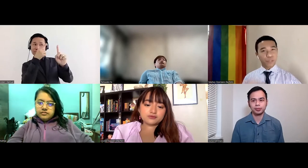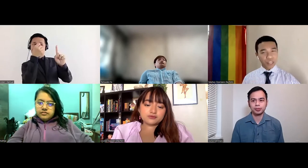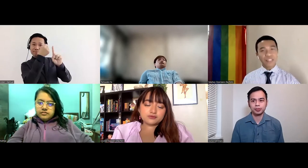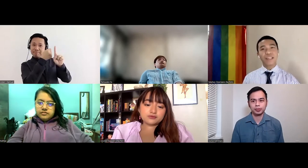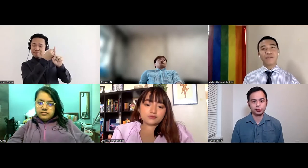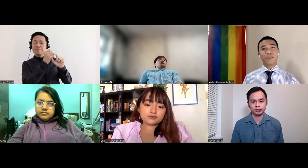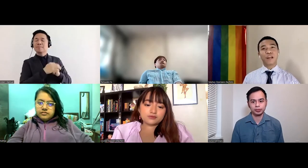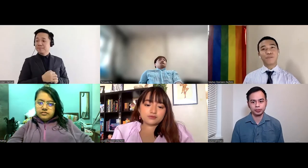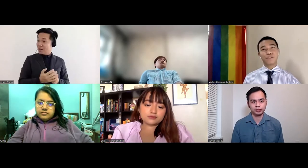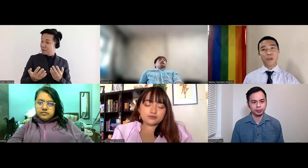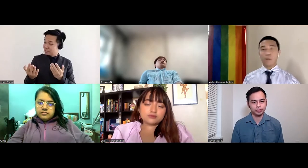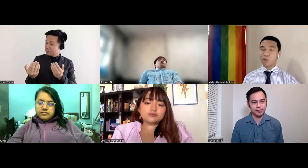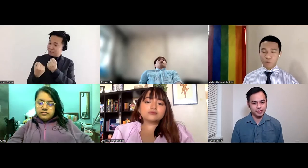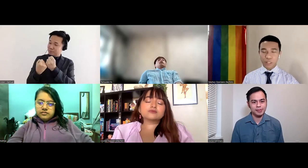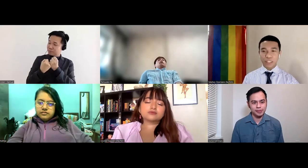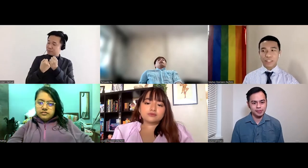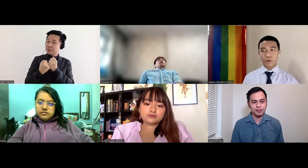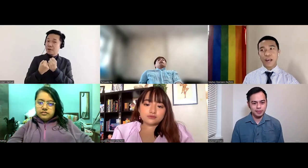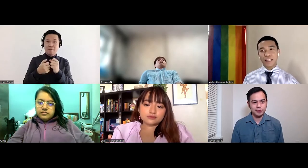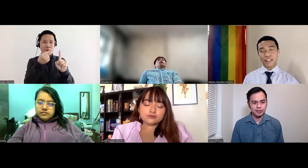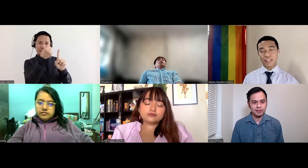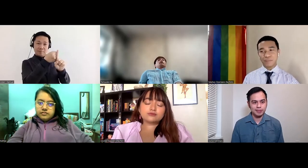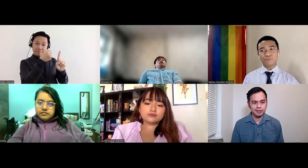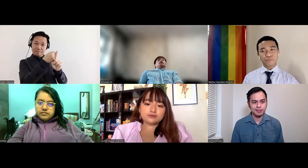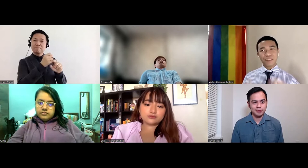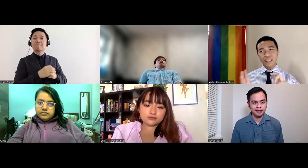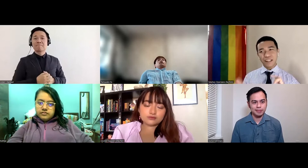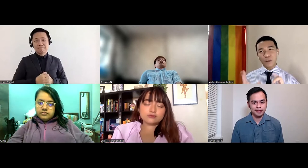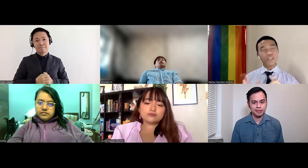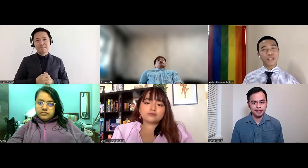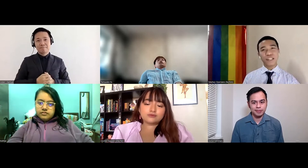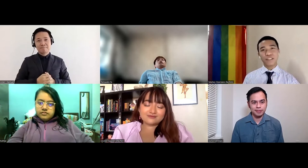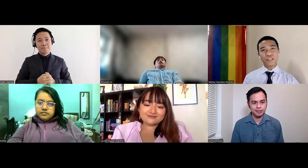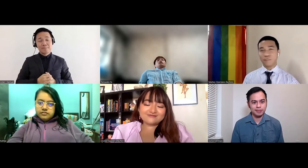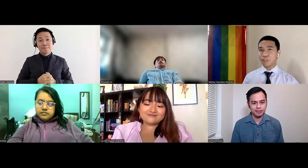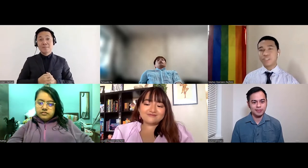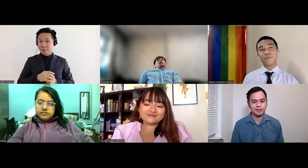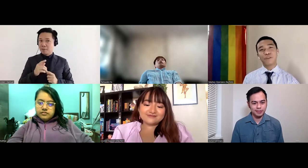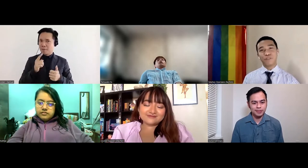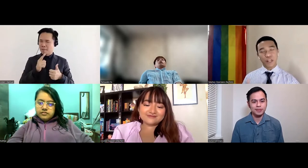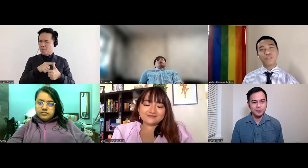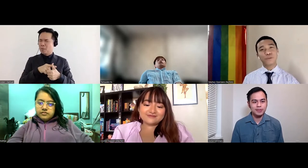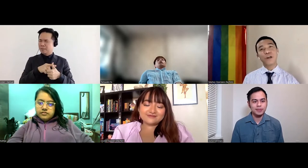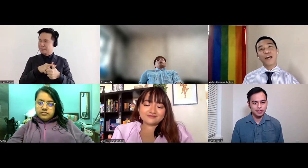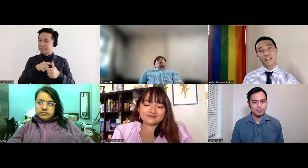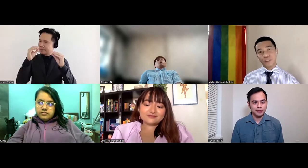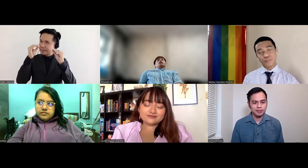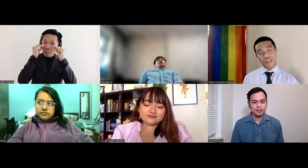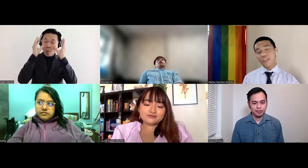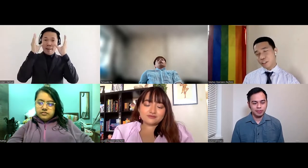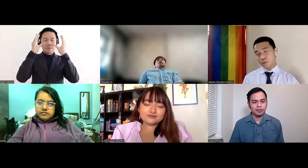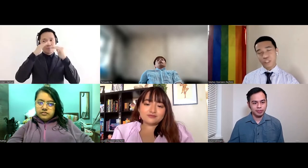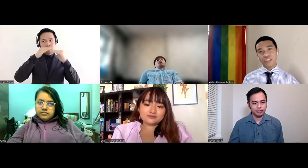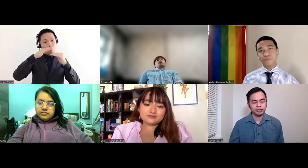work with us when it comes to our advocacy. So I think that awareness raising is really the first step for us to